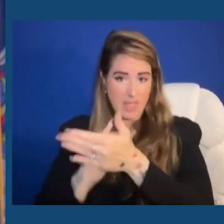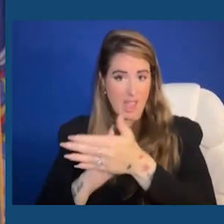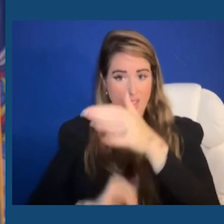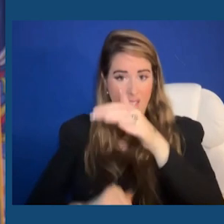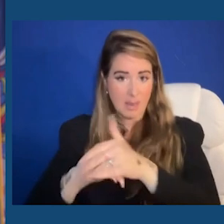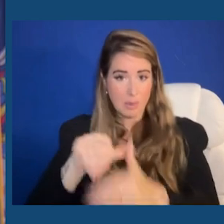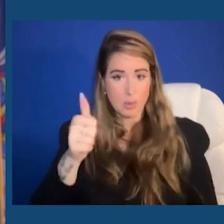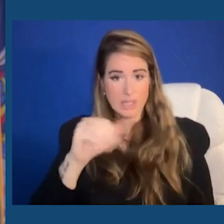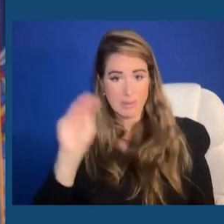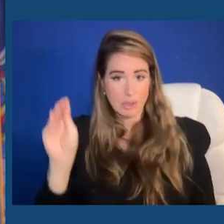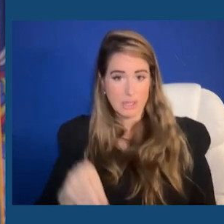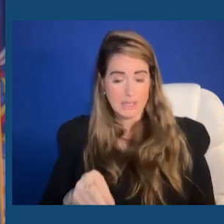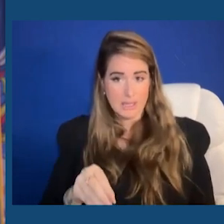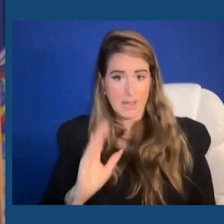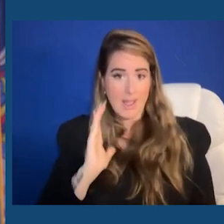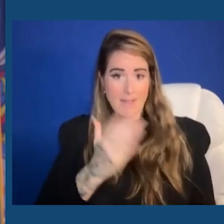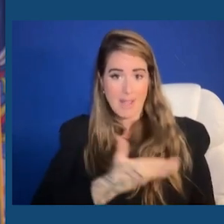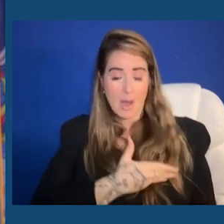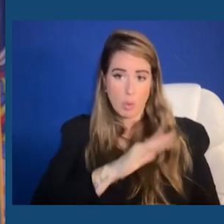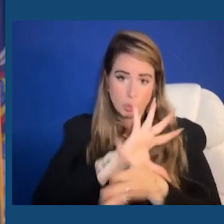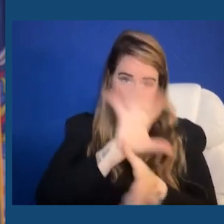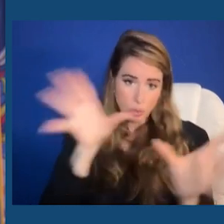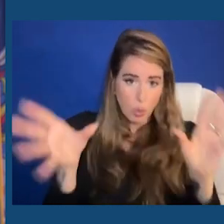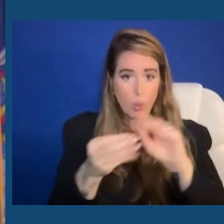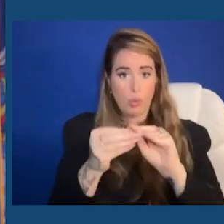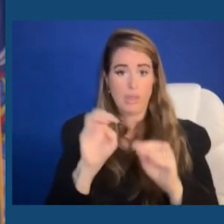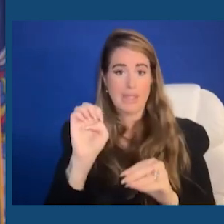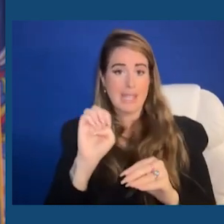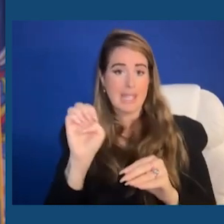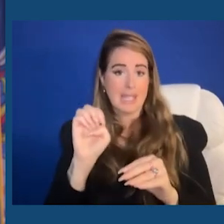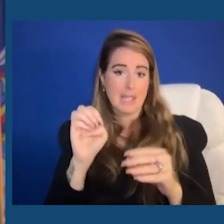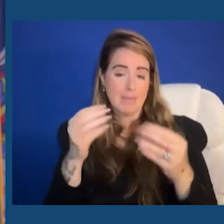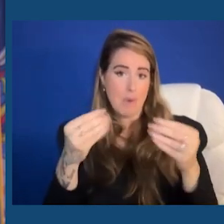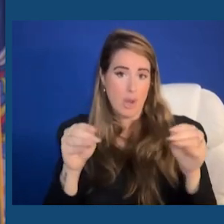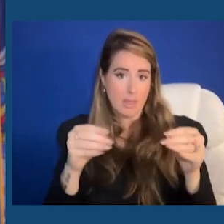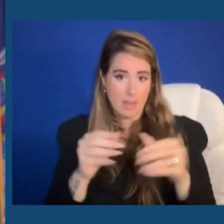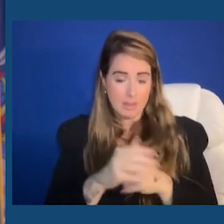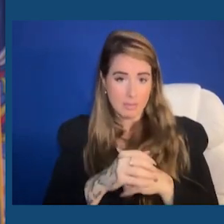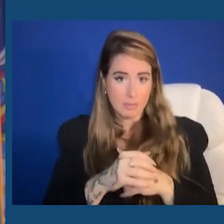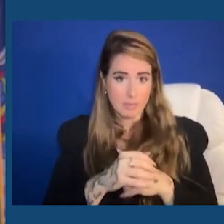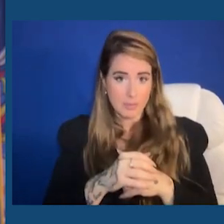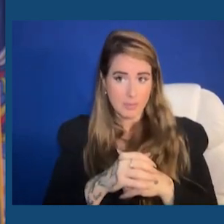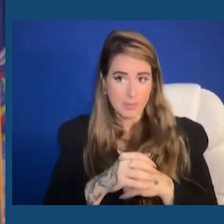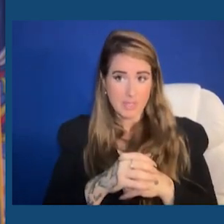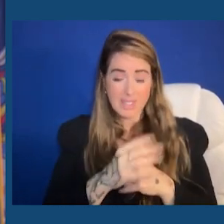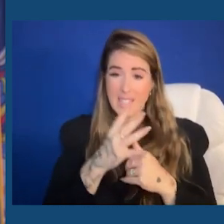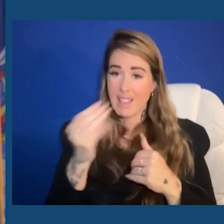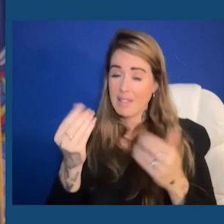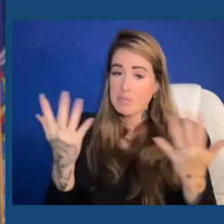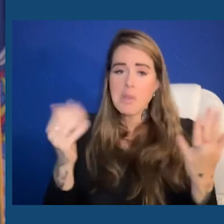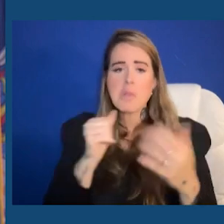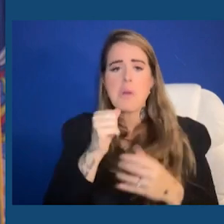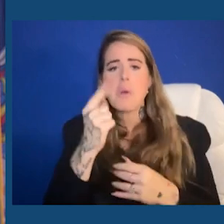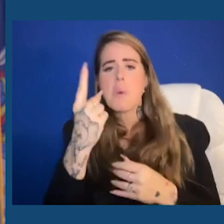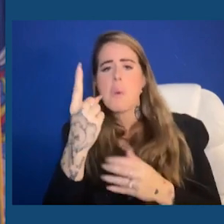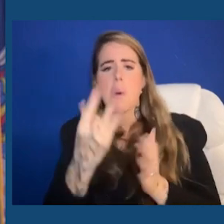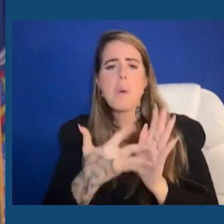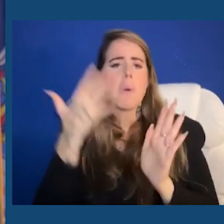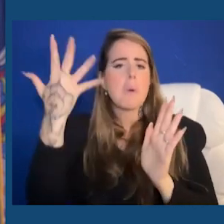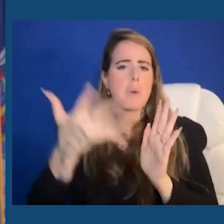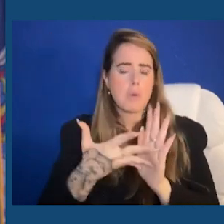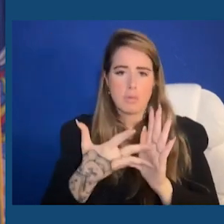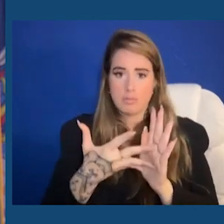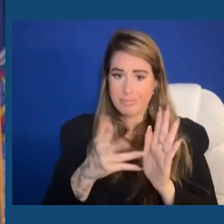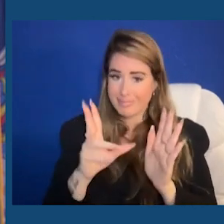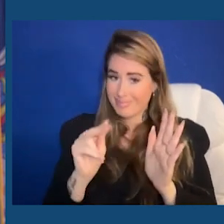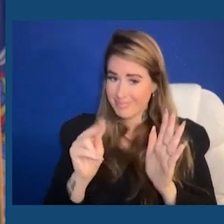of the total e-commerce market. And rather than being one-off thieves, as the governor